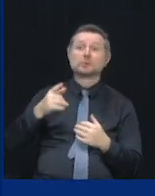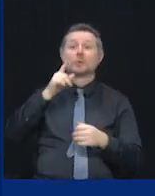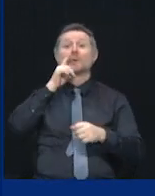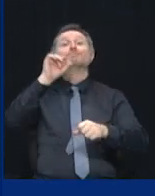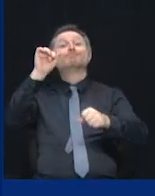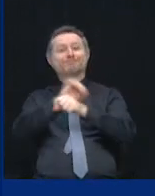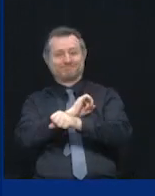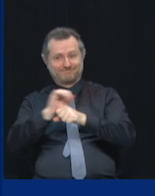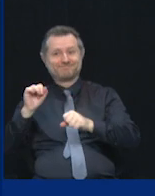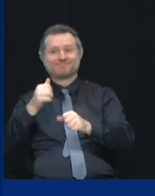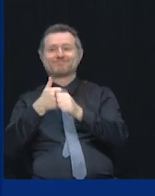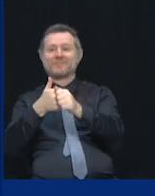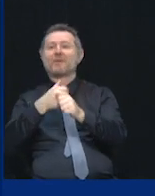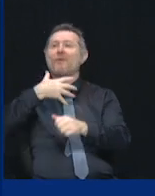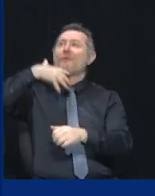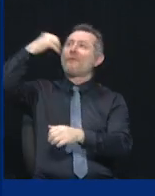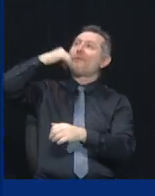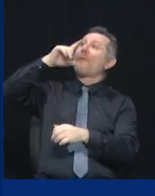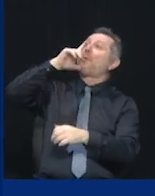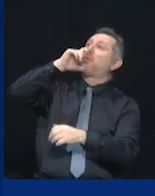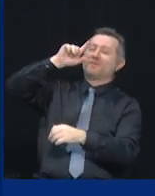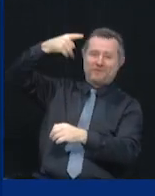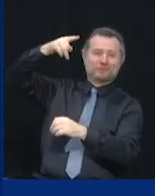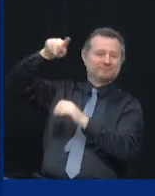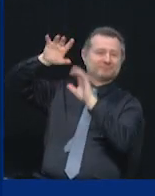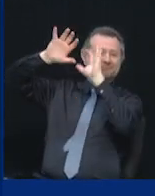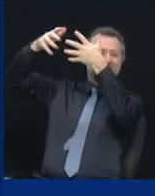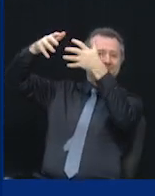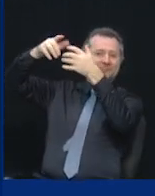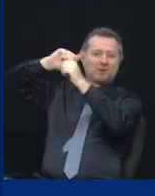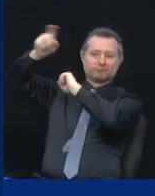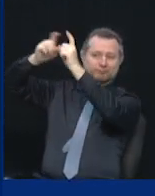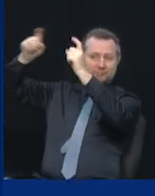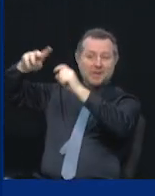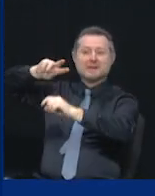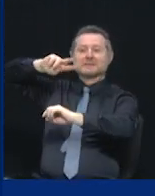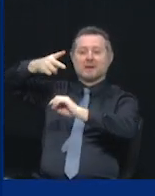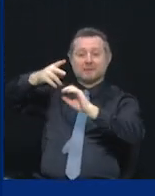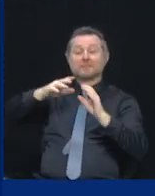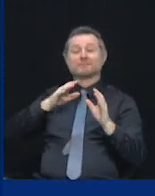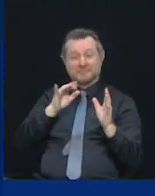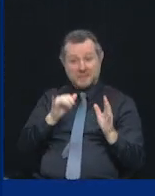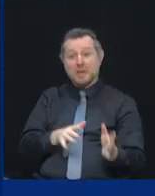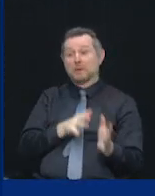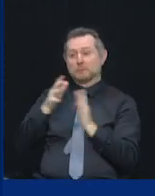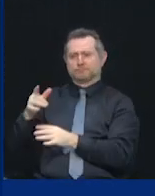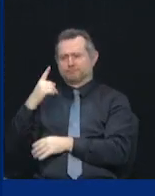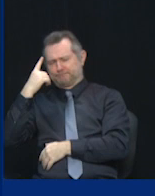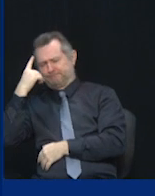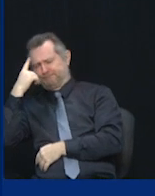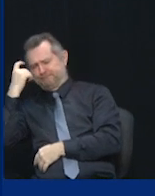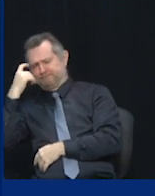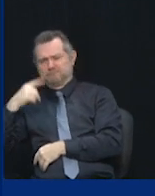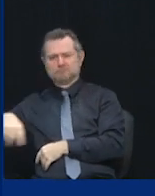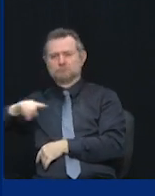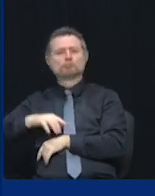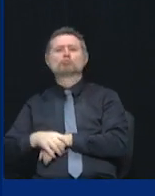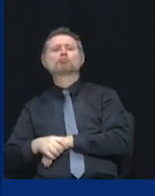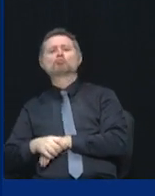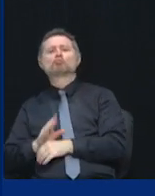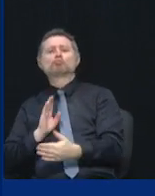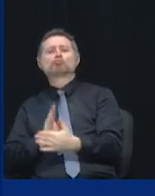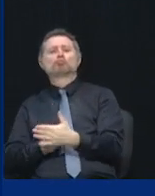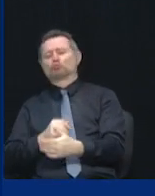by age. The doubtful are vaccine hesitant people. I'm afraid of it. I